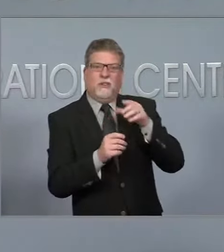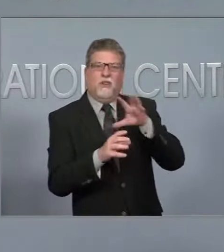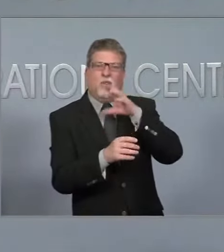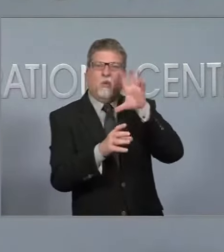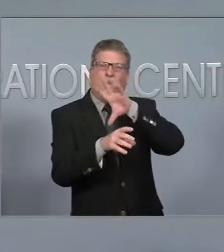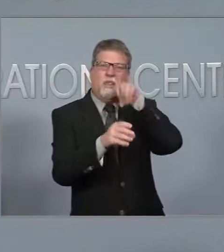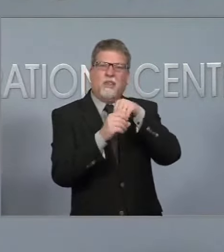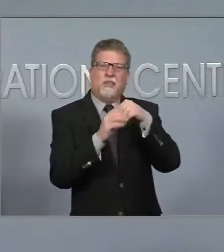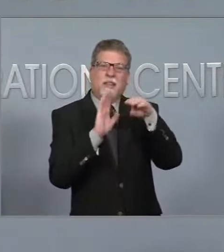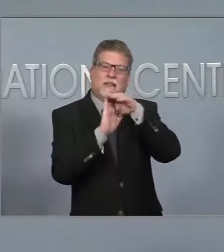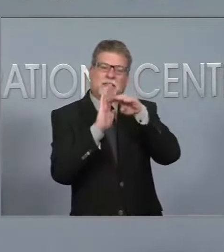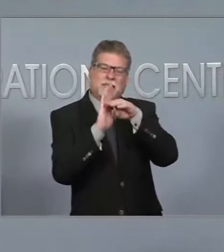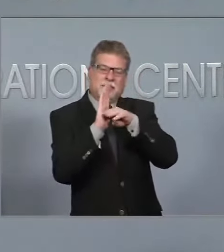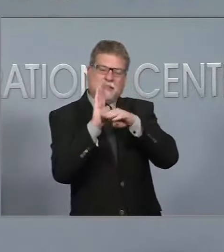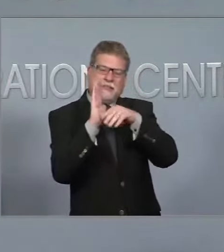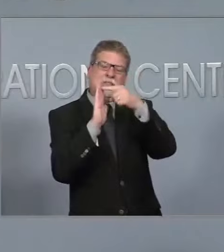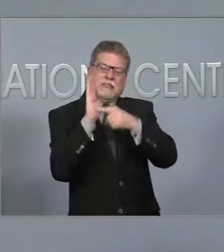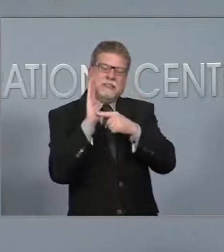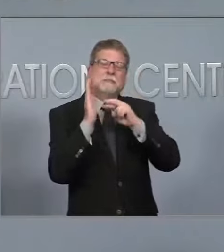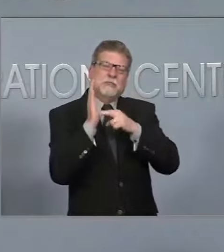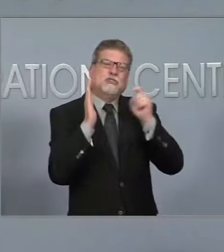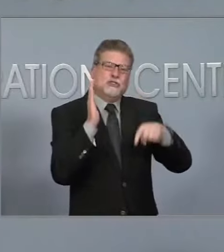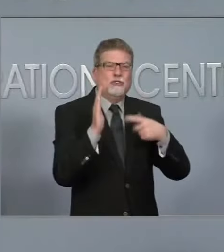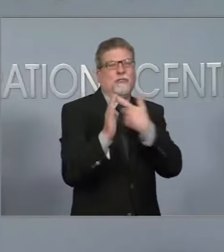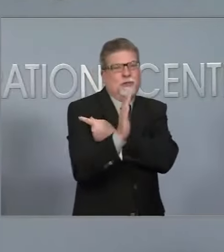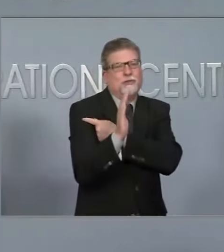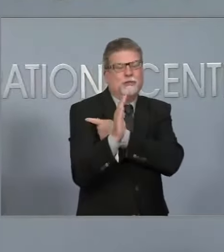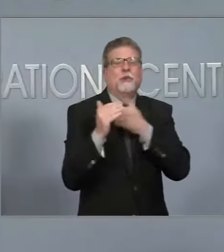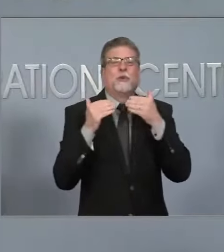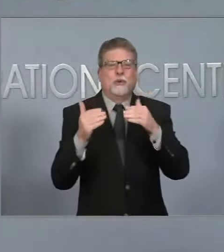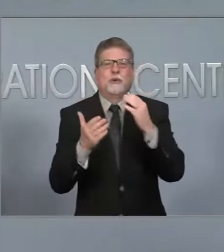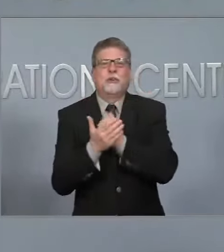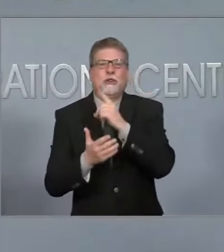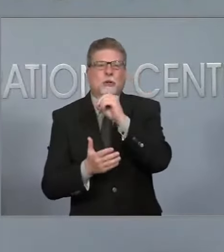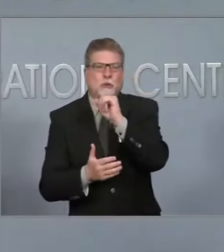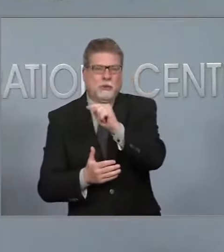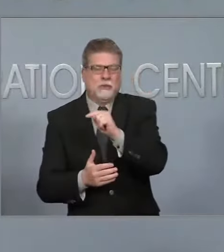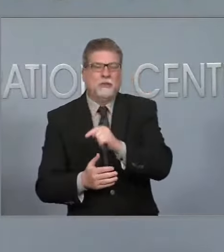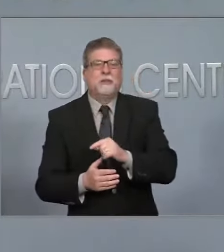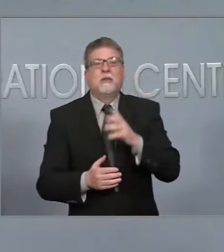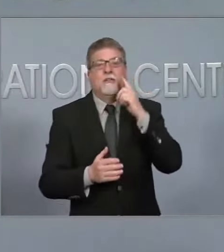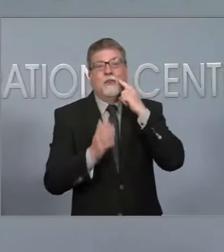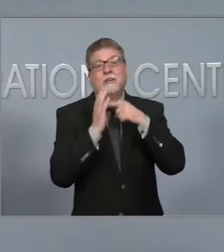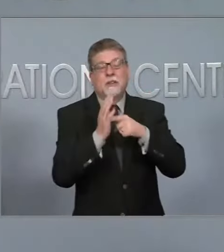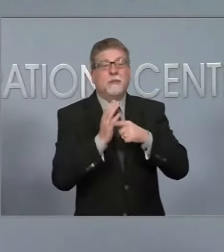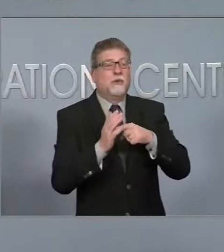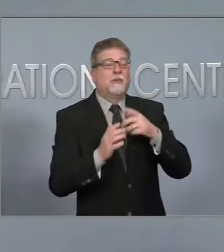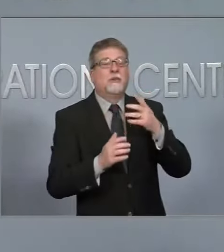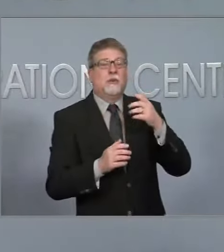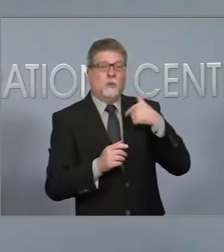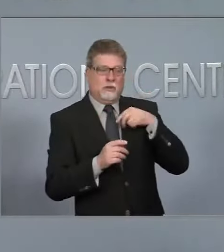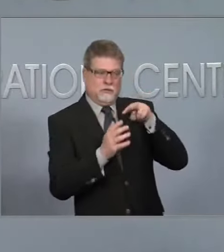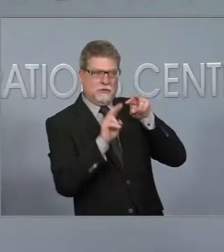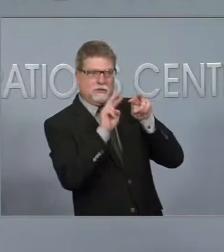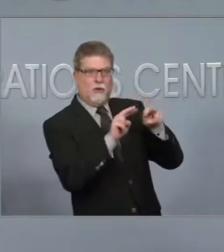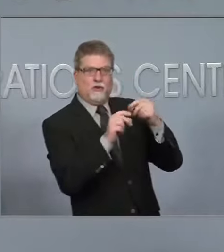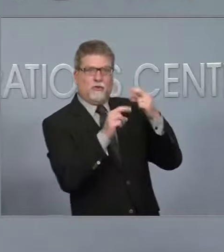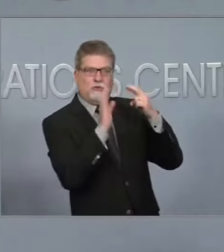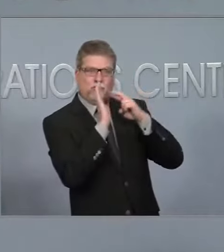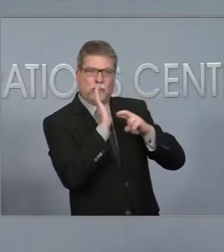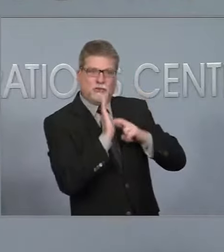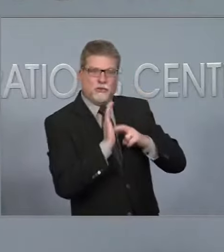overwhelming, particularly with this Omicron variant, that if you are vaccinated and boosted, that you